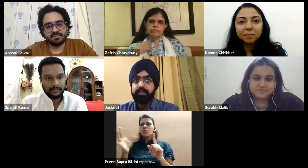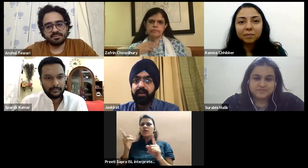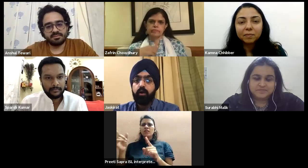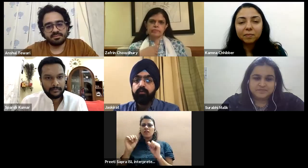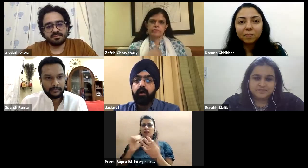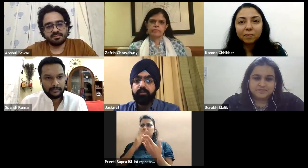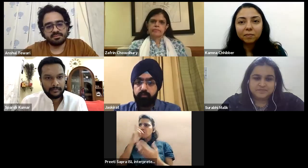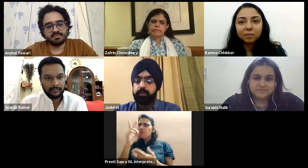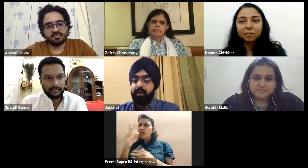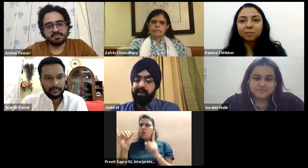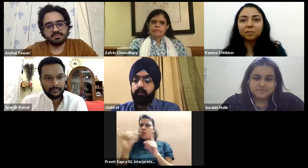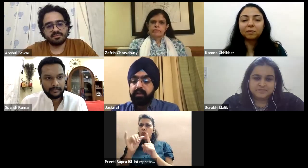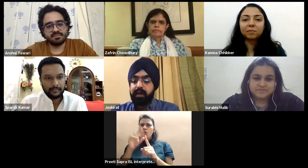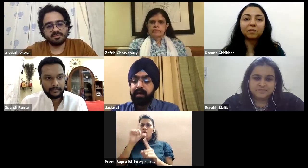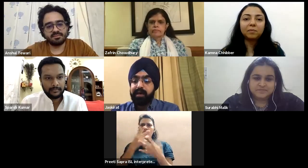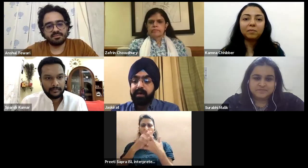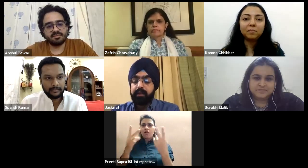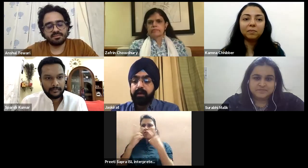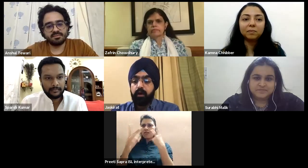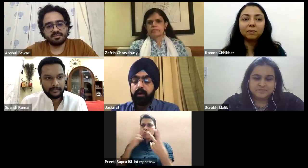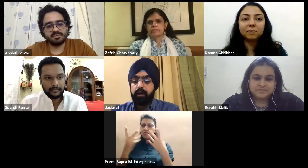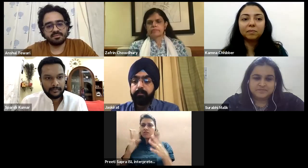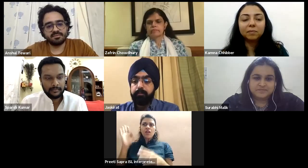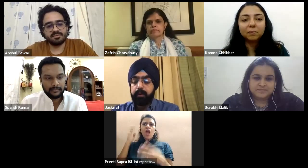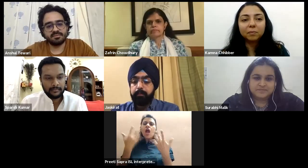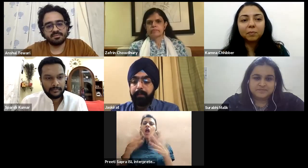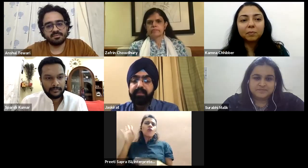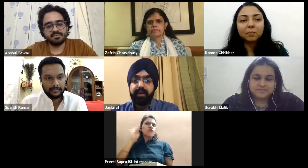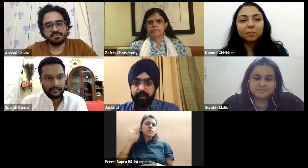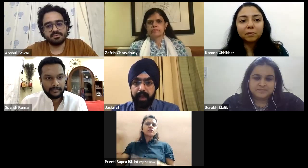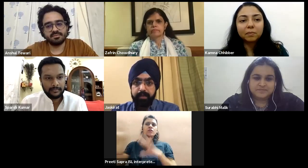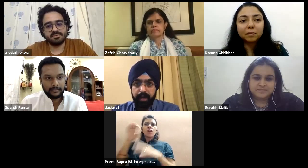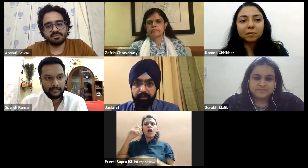more understanding of how to process that information. One